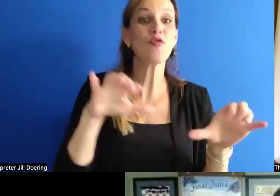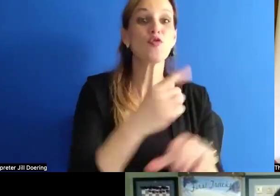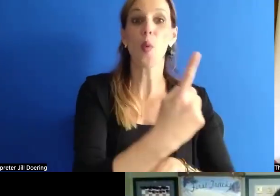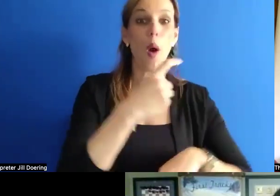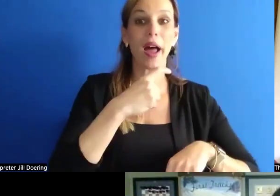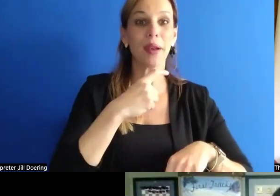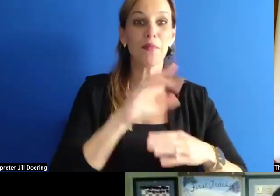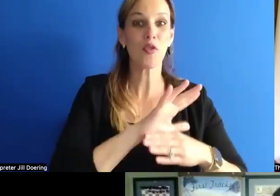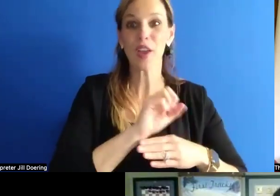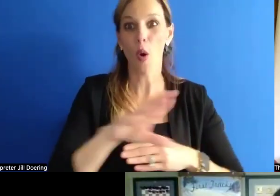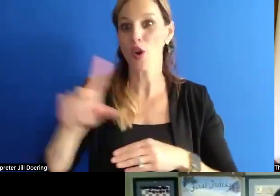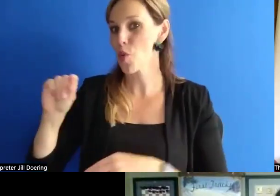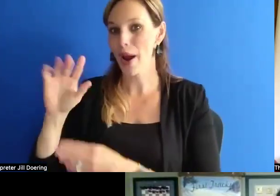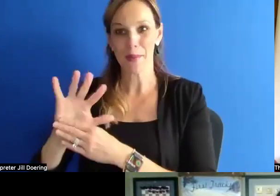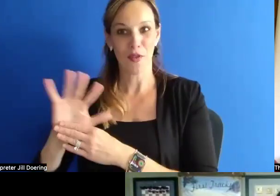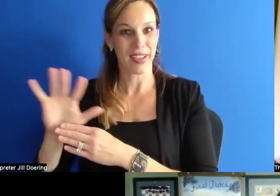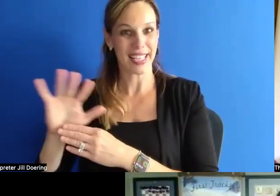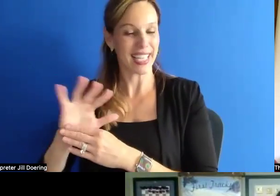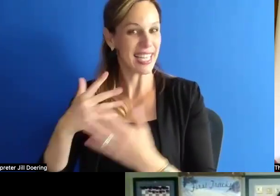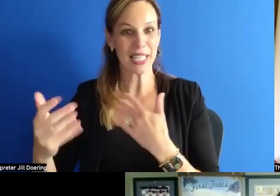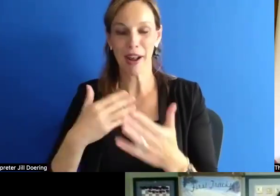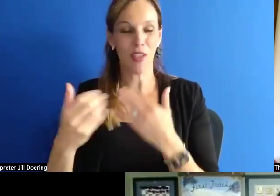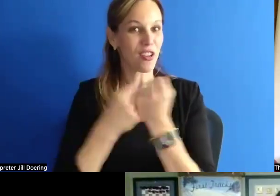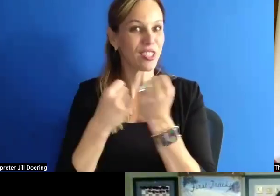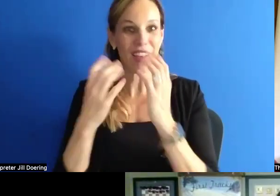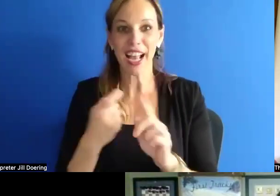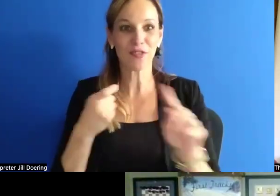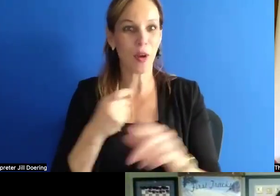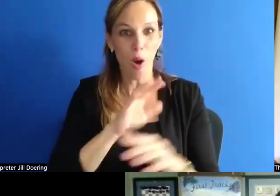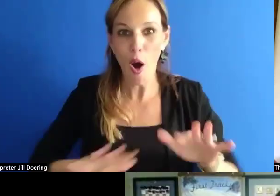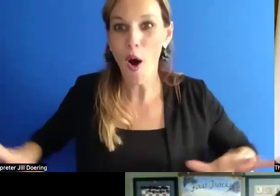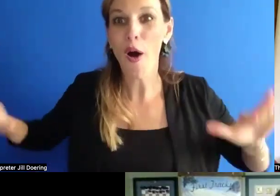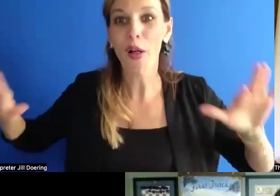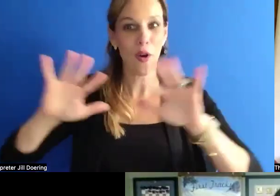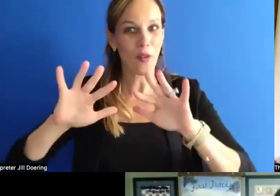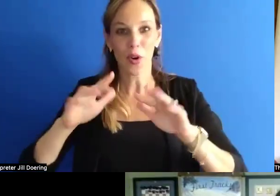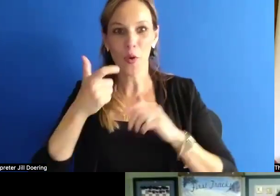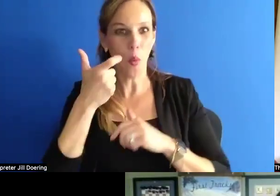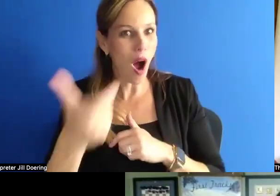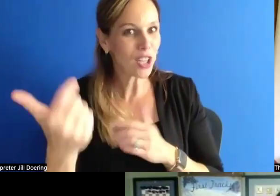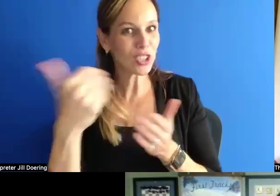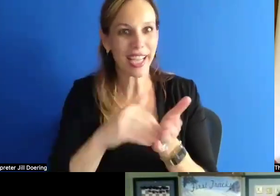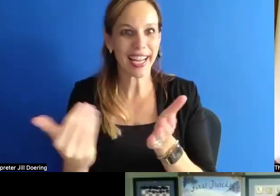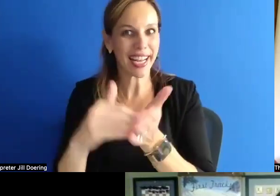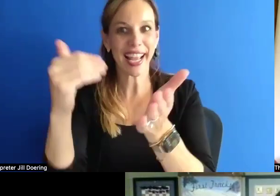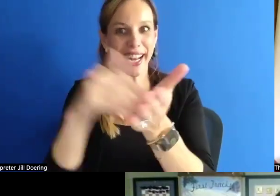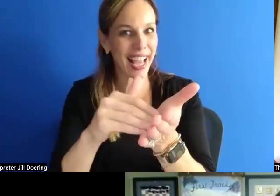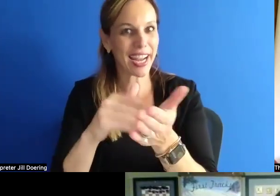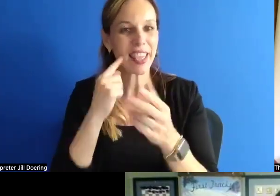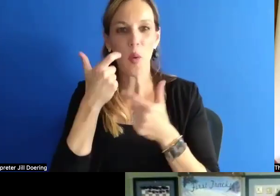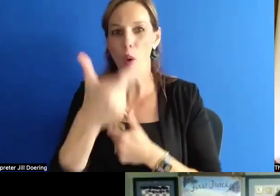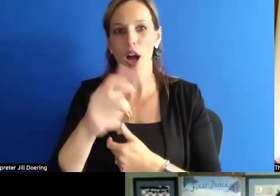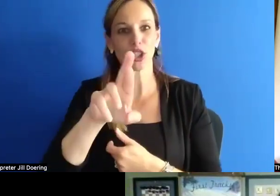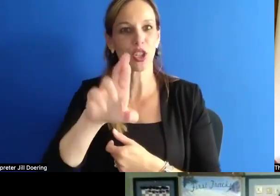or 20, there's fans from all over who remember, who watch the reruns, who thank you for this